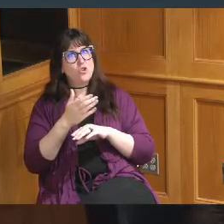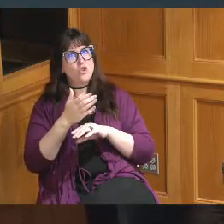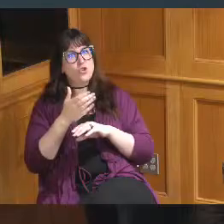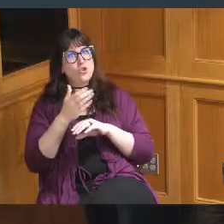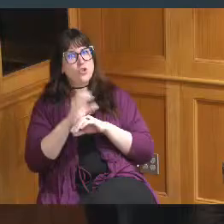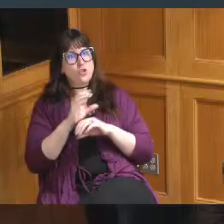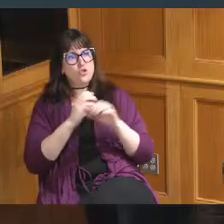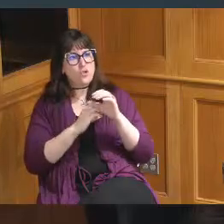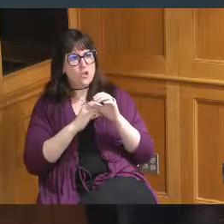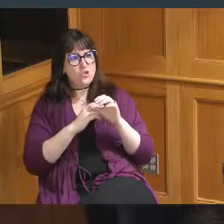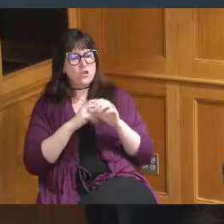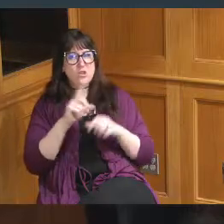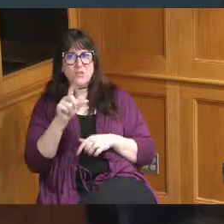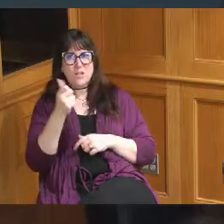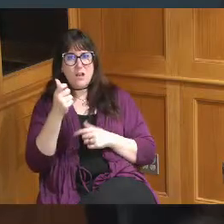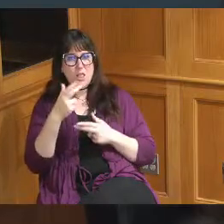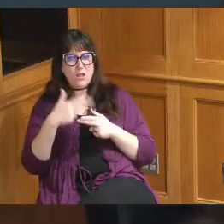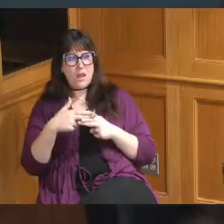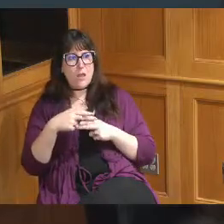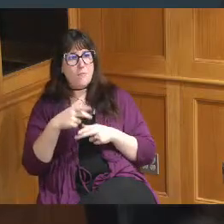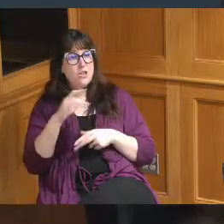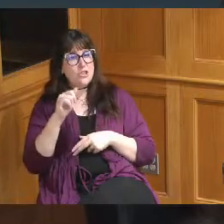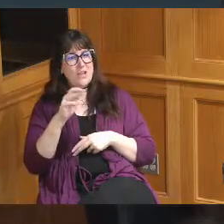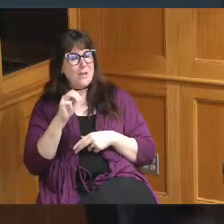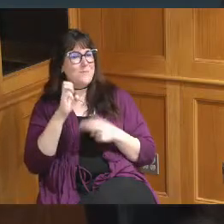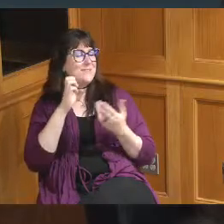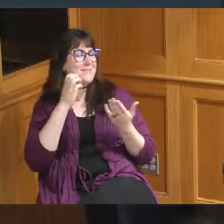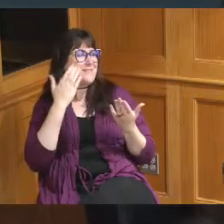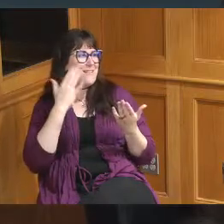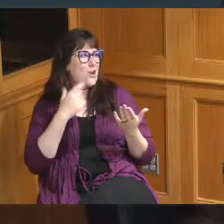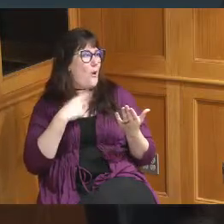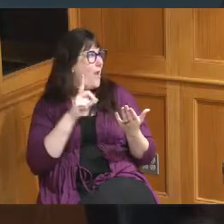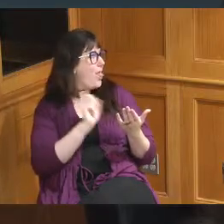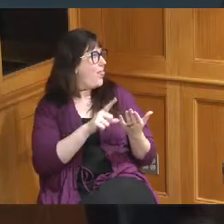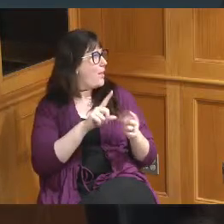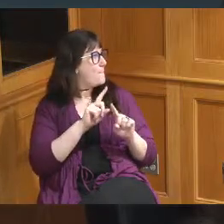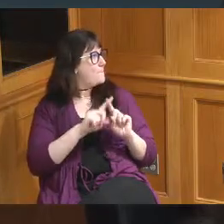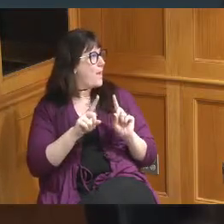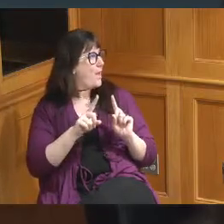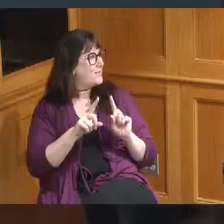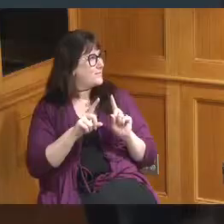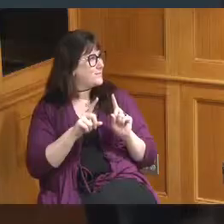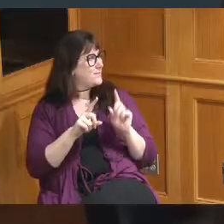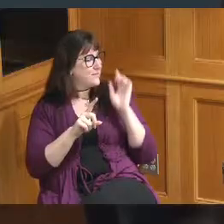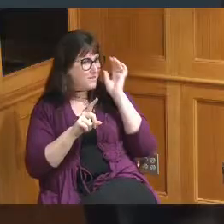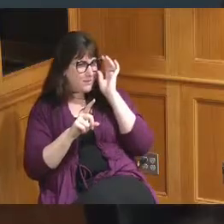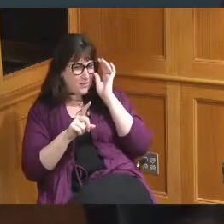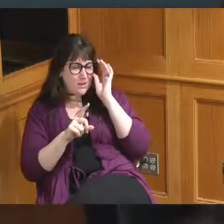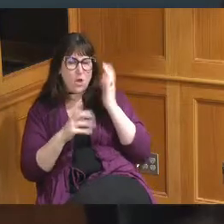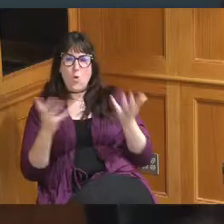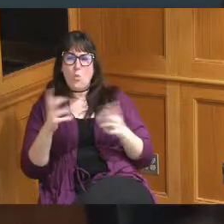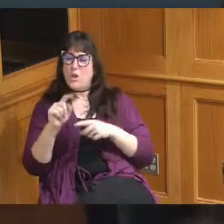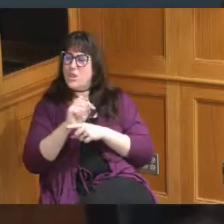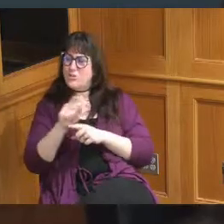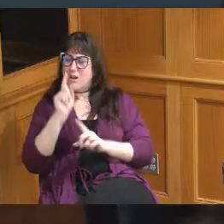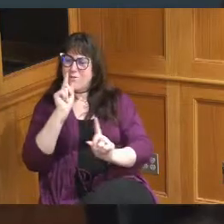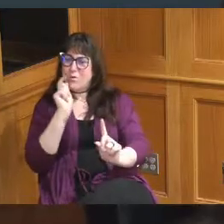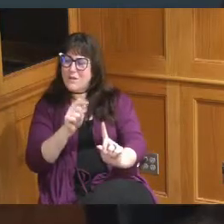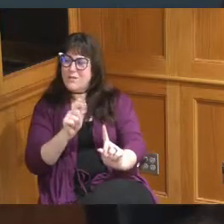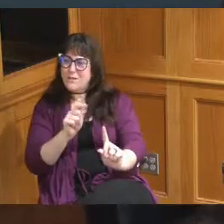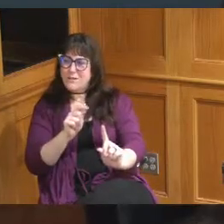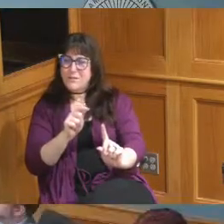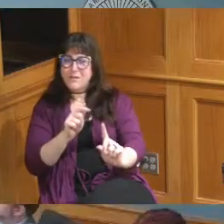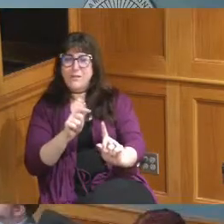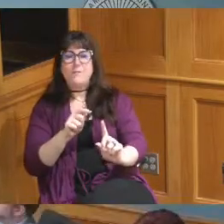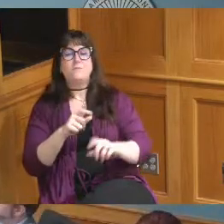been a proponent for this. You didn't know you were speaking, but the bottom, and what are they trained for specifically?